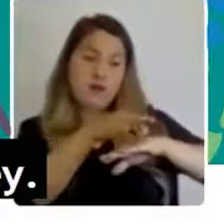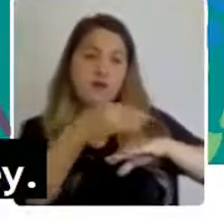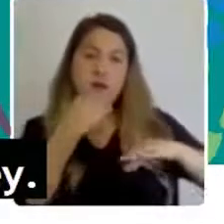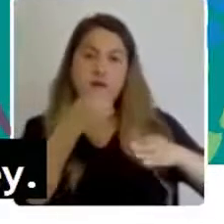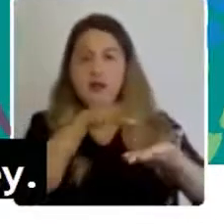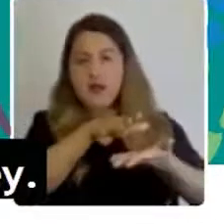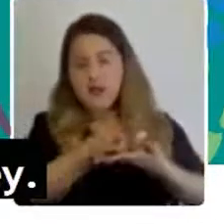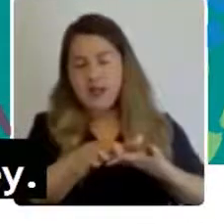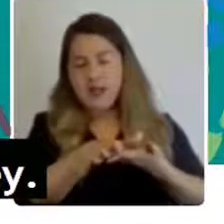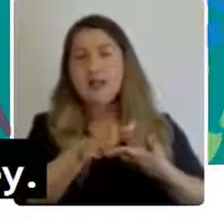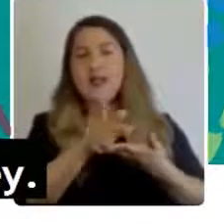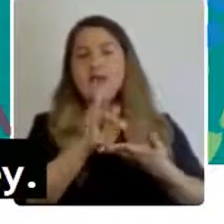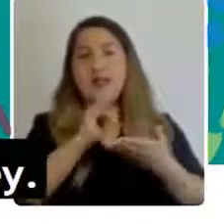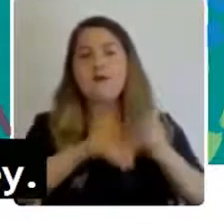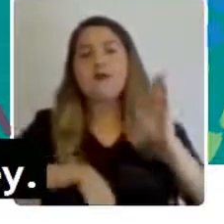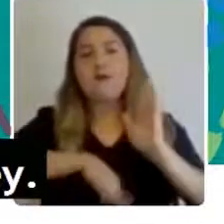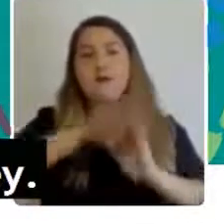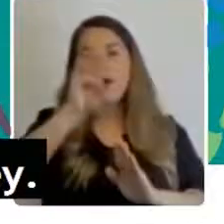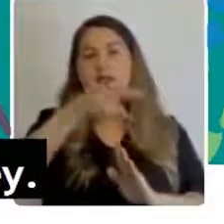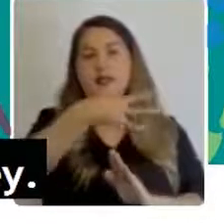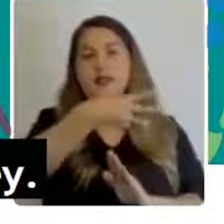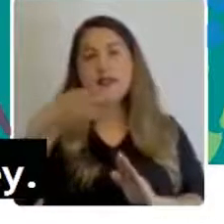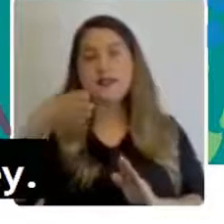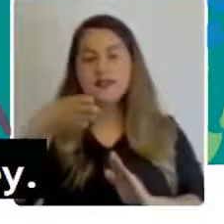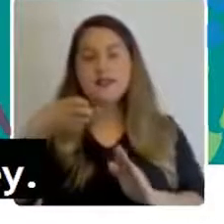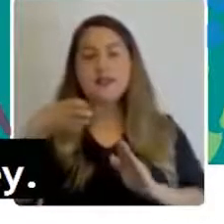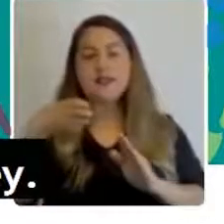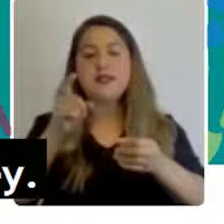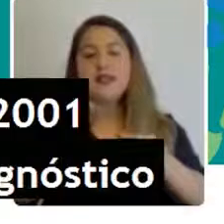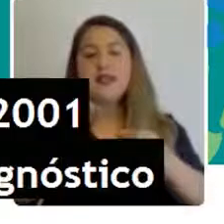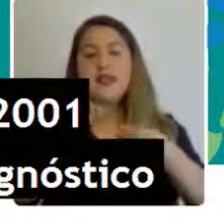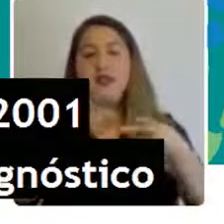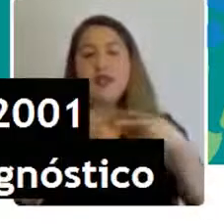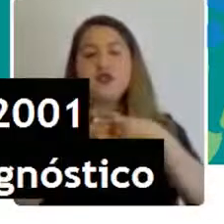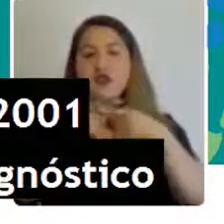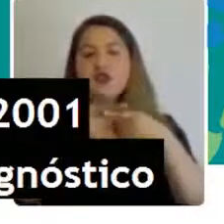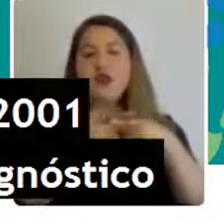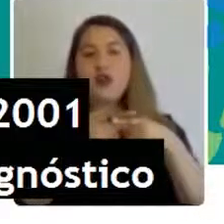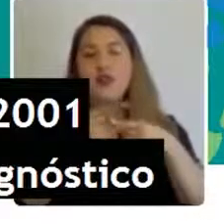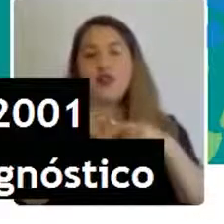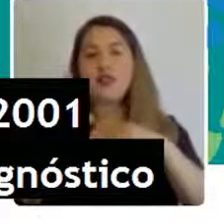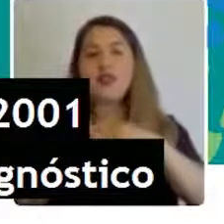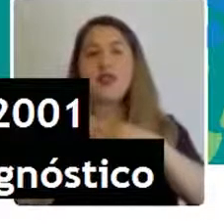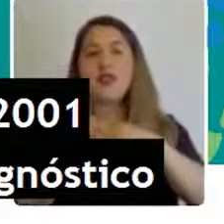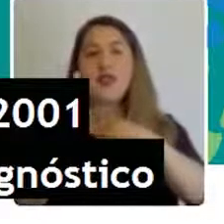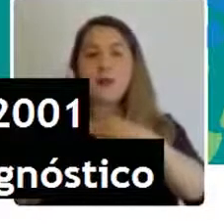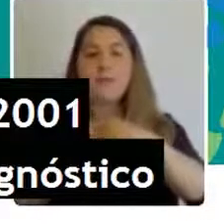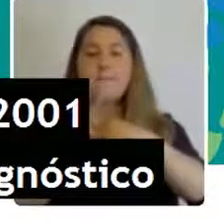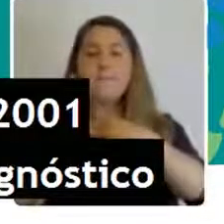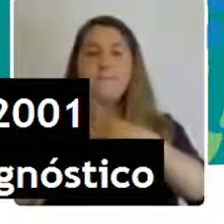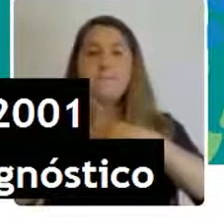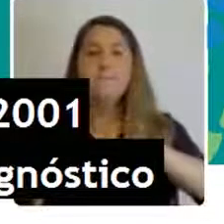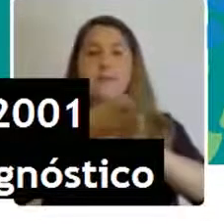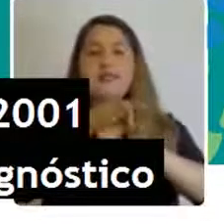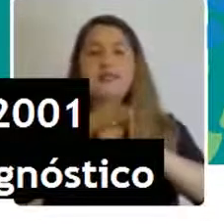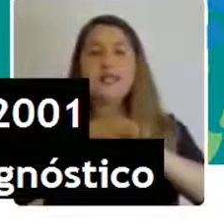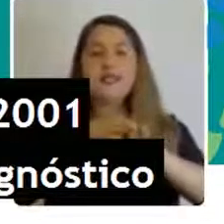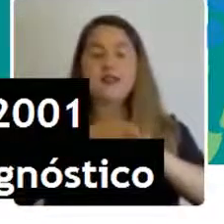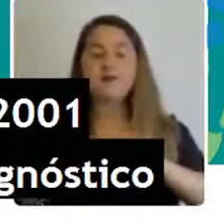So the law, just a few words, the decree that I just mentioned, 2001,